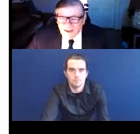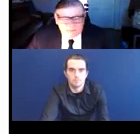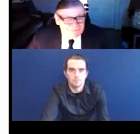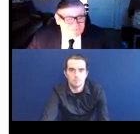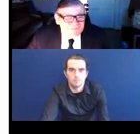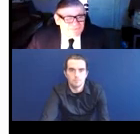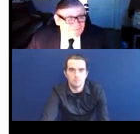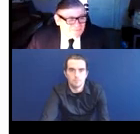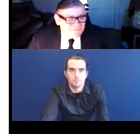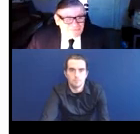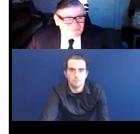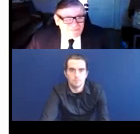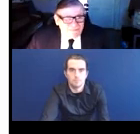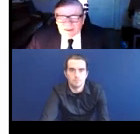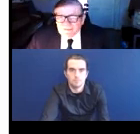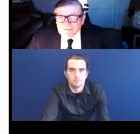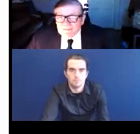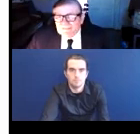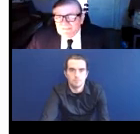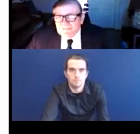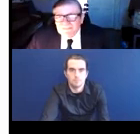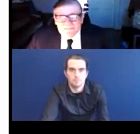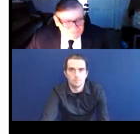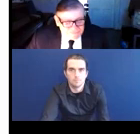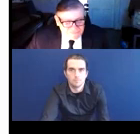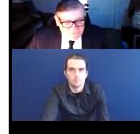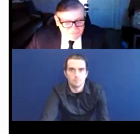on it. Okay.